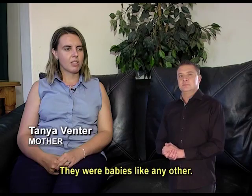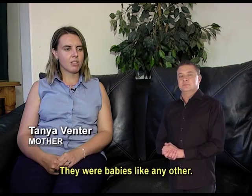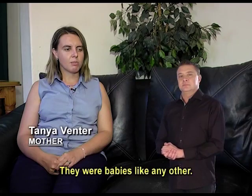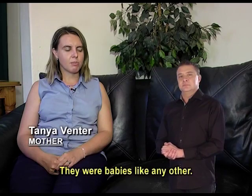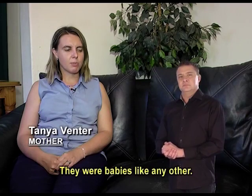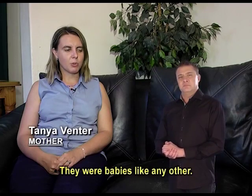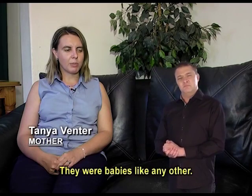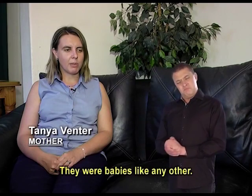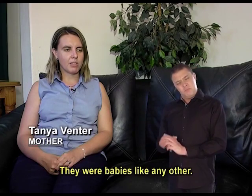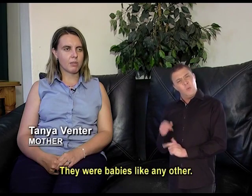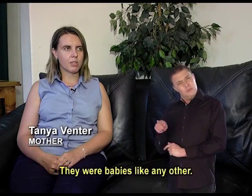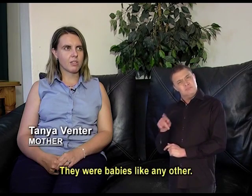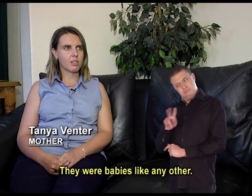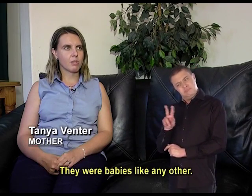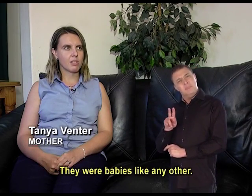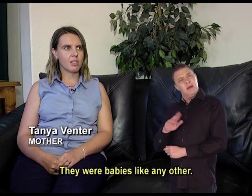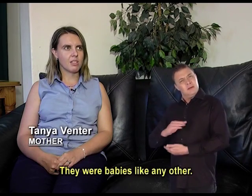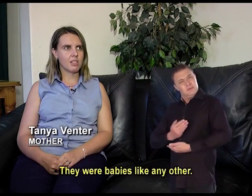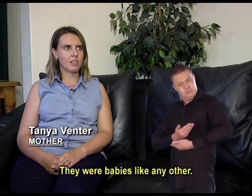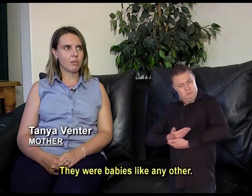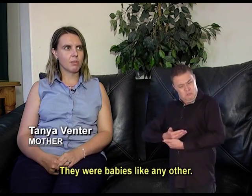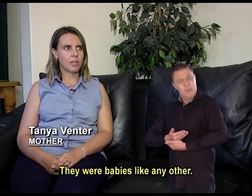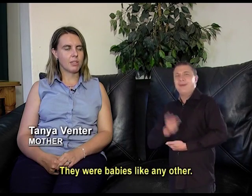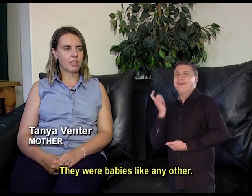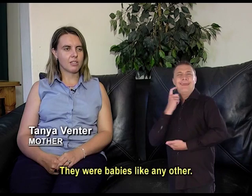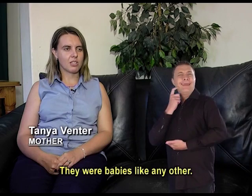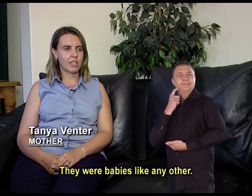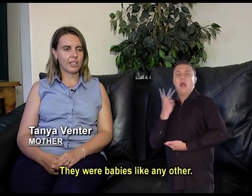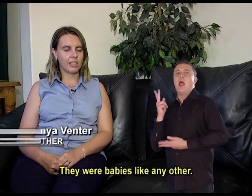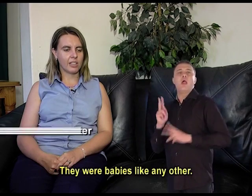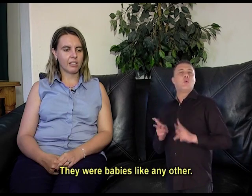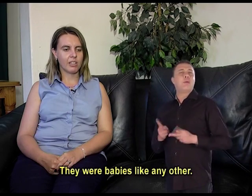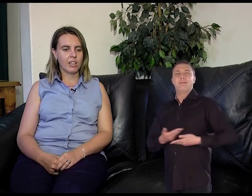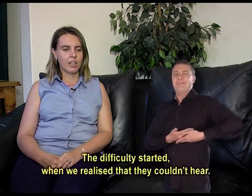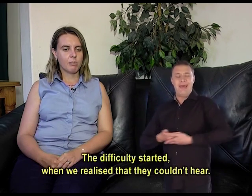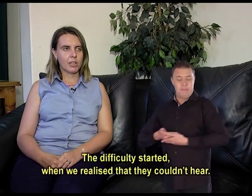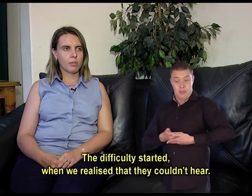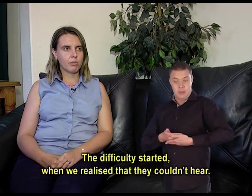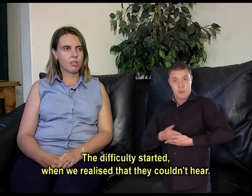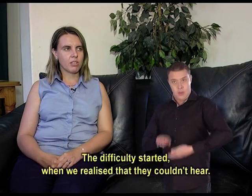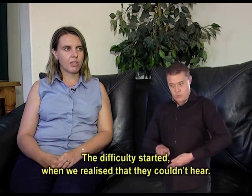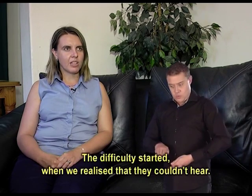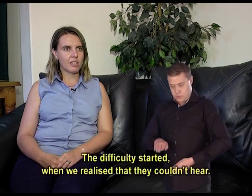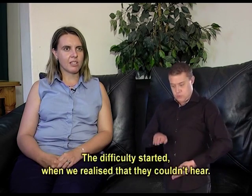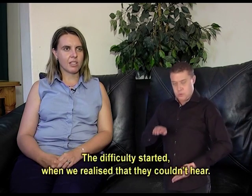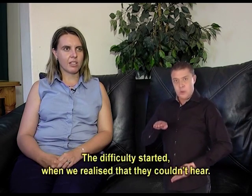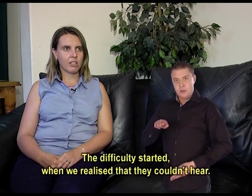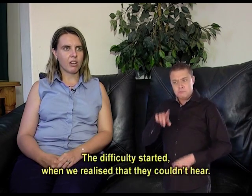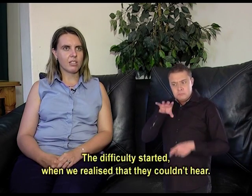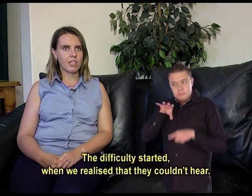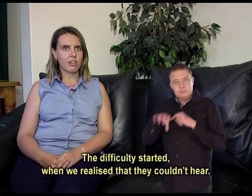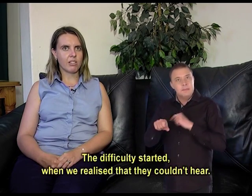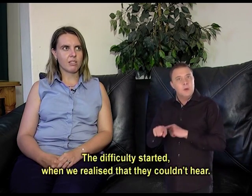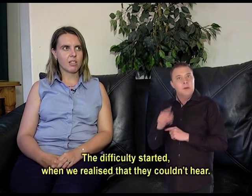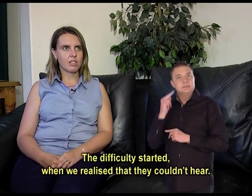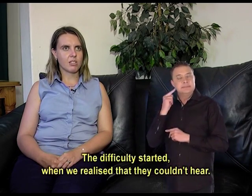When they were still small babies, it was easy. They were babies just like any other. But when we started realizing that they